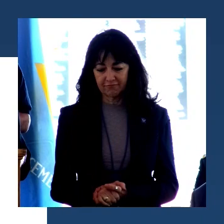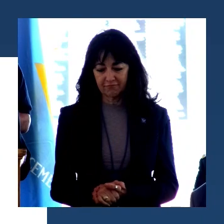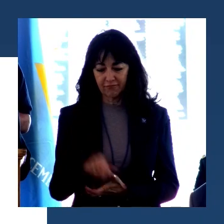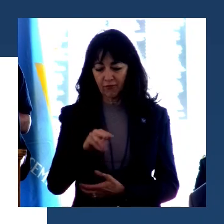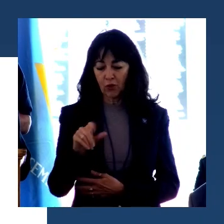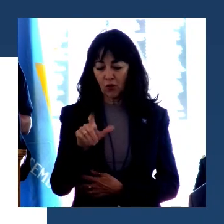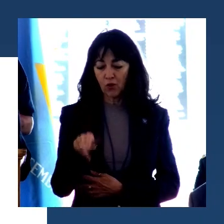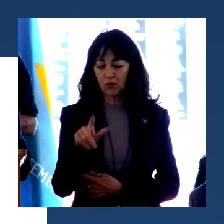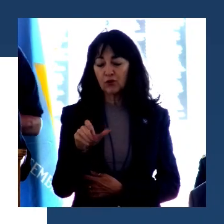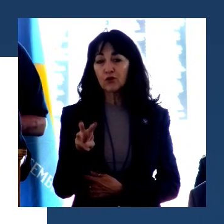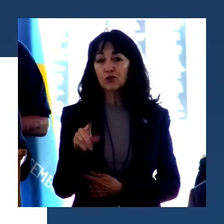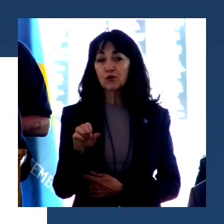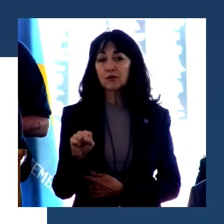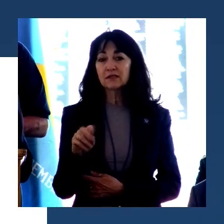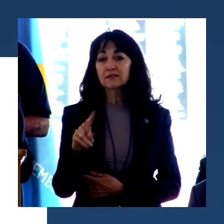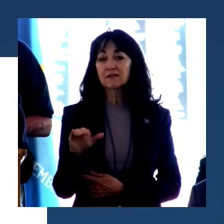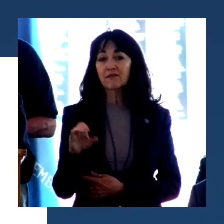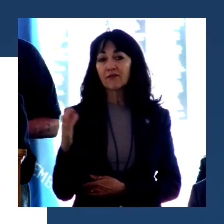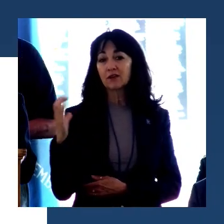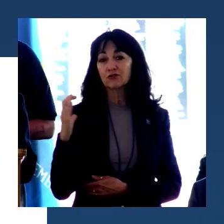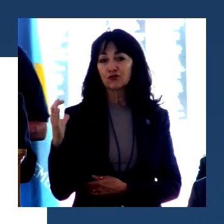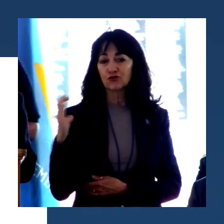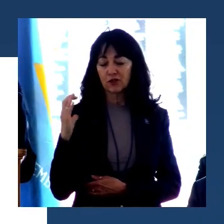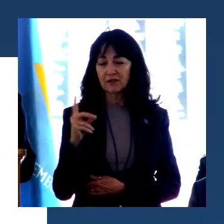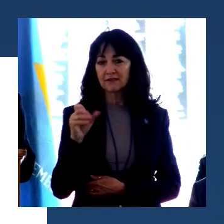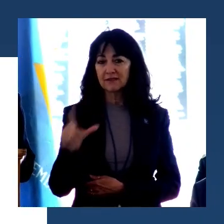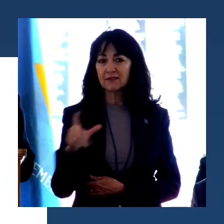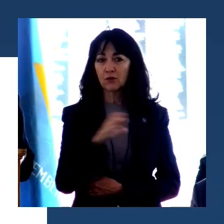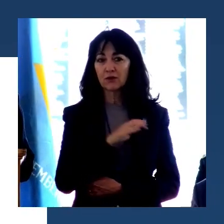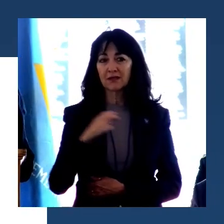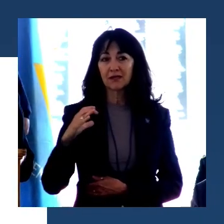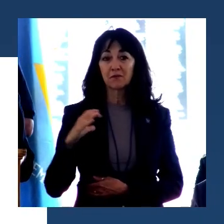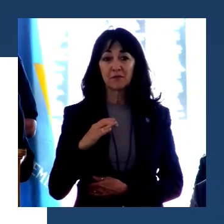Nolan Lewis, Vice Chair, Delaware Commission of Veterans Affairs.